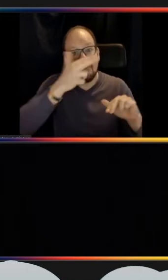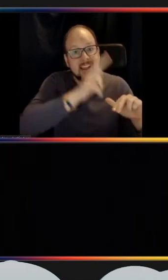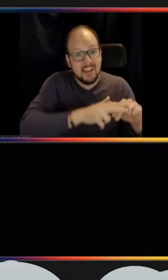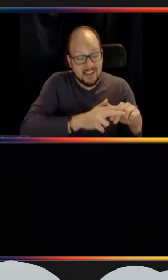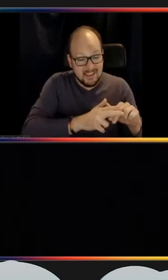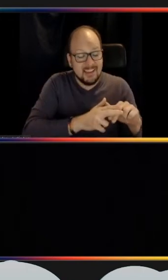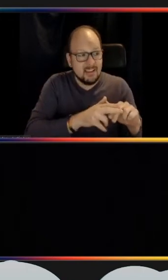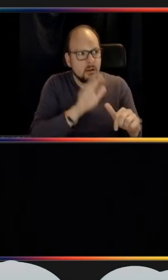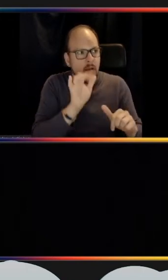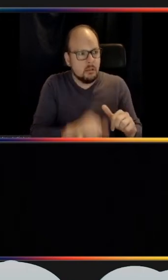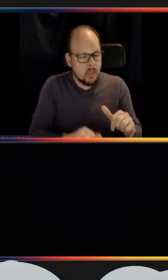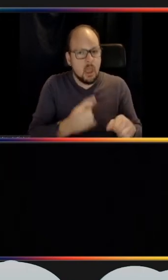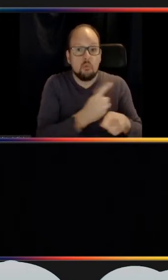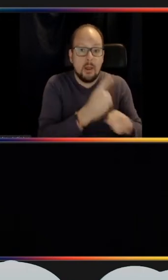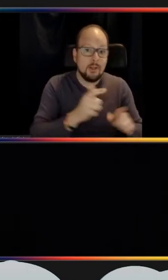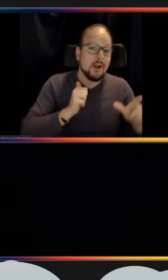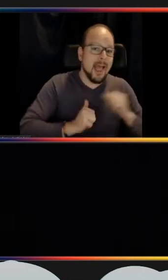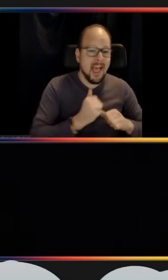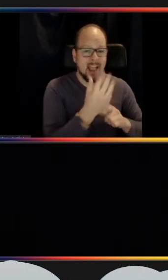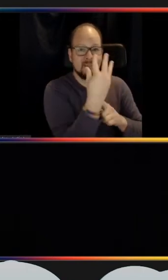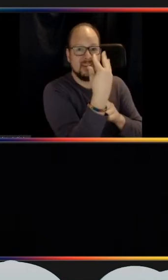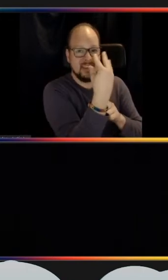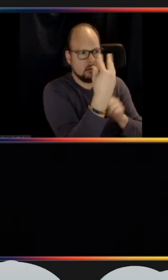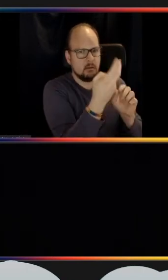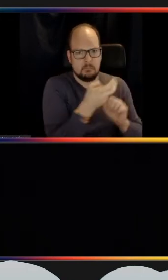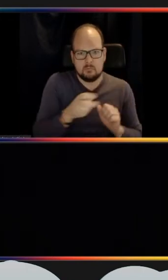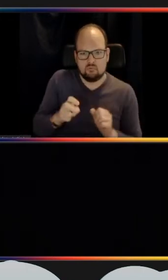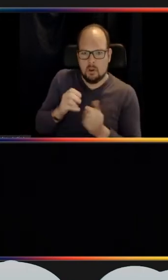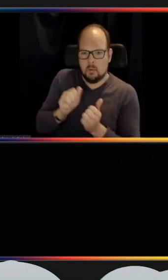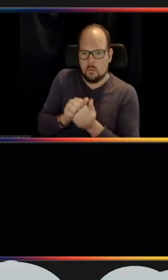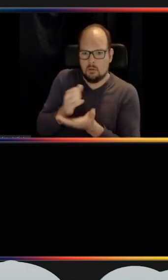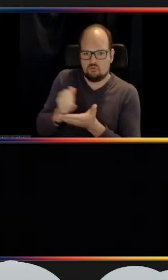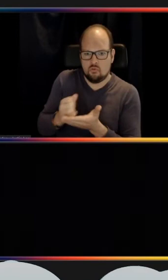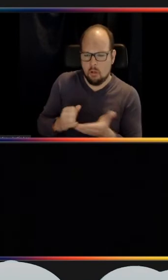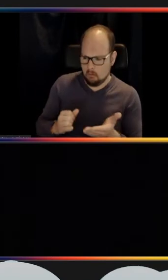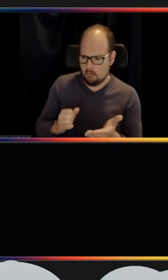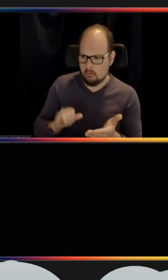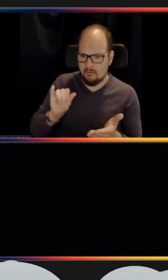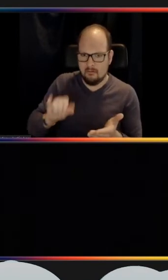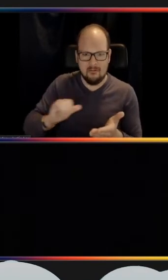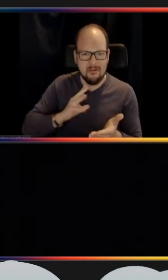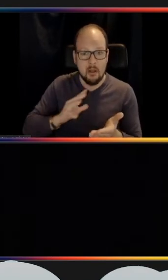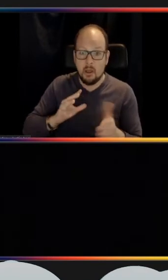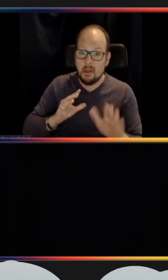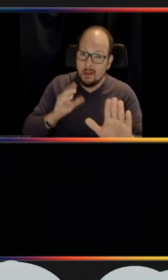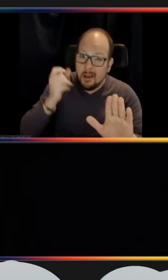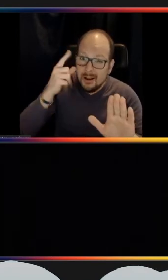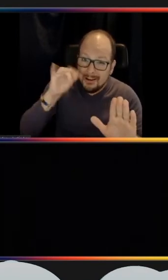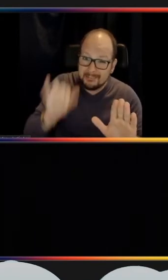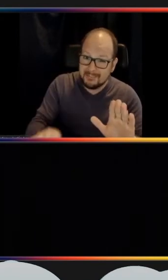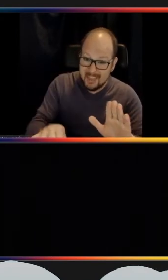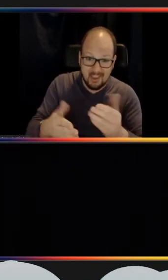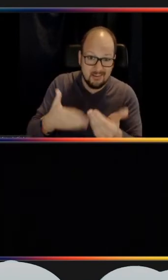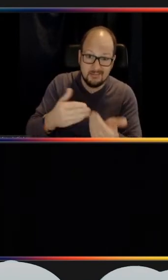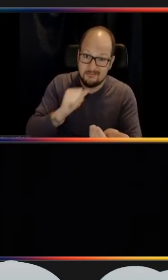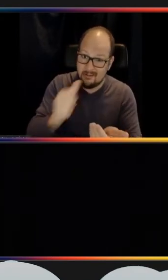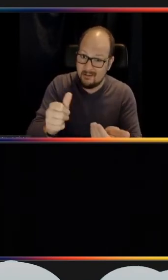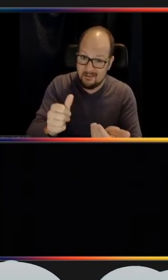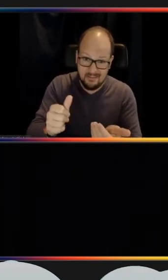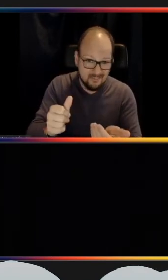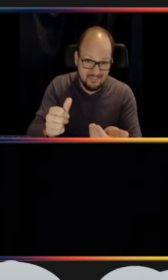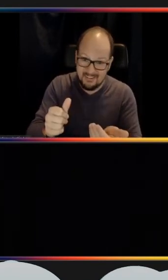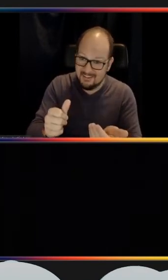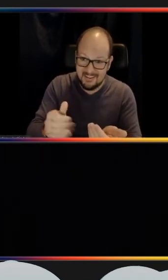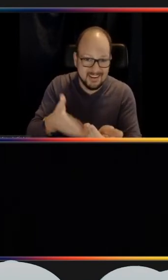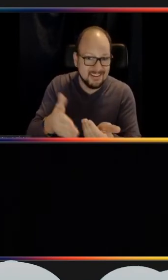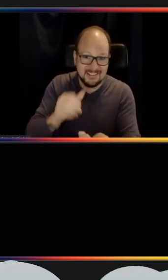into that was super special. It was actually, weirdly enough, a lot harder than I expected it to be, because I